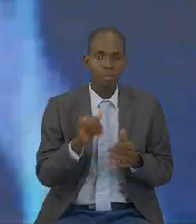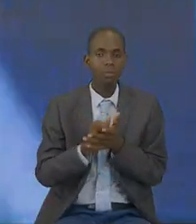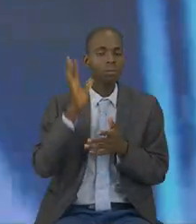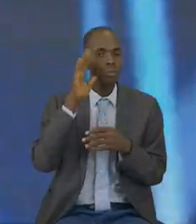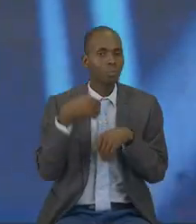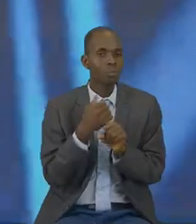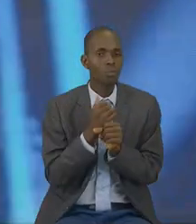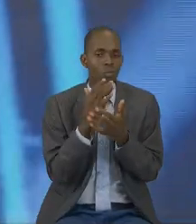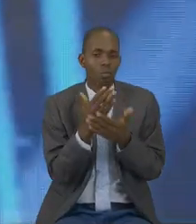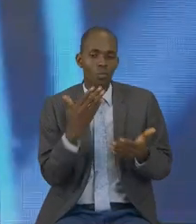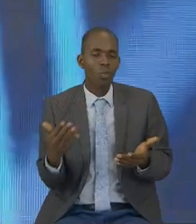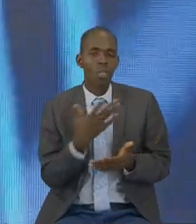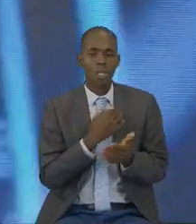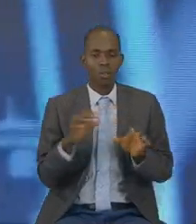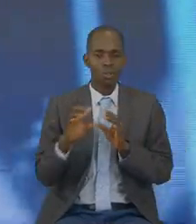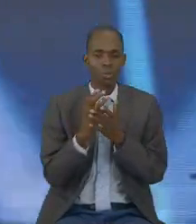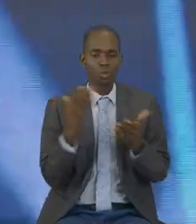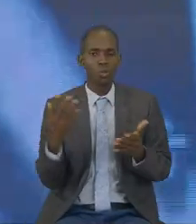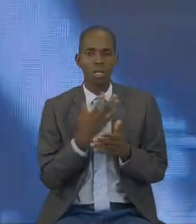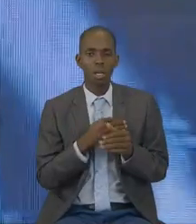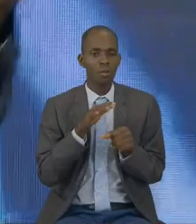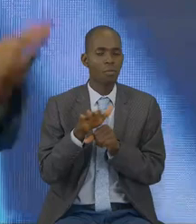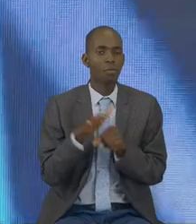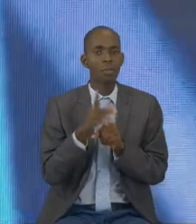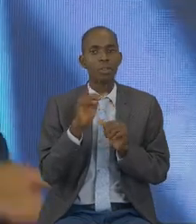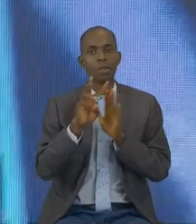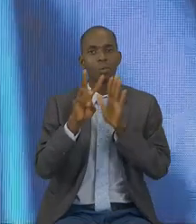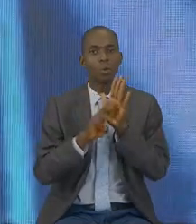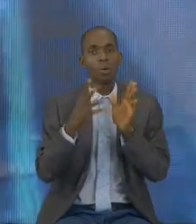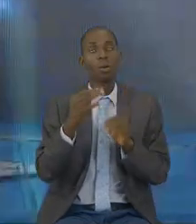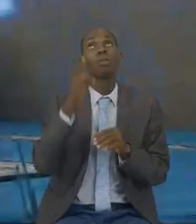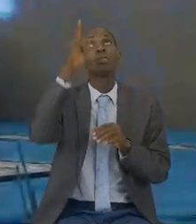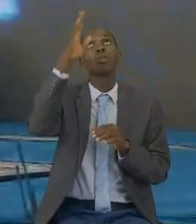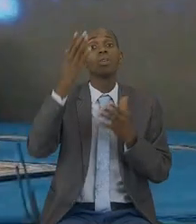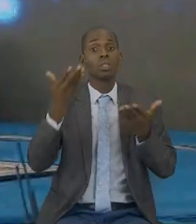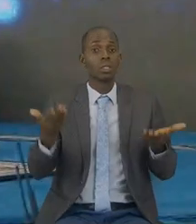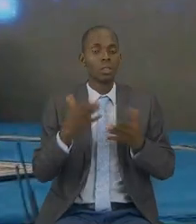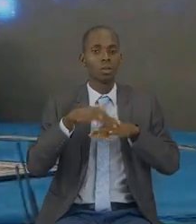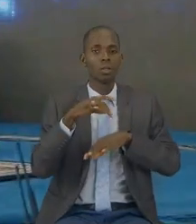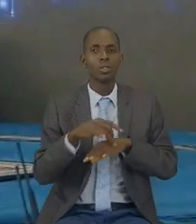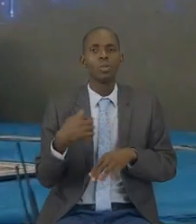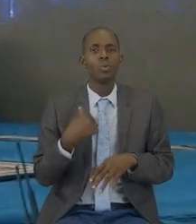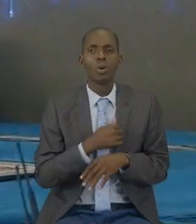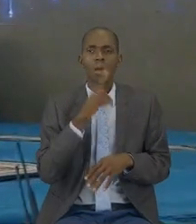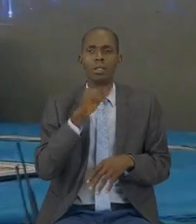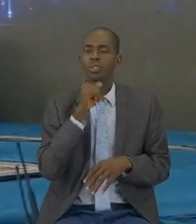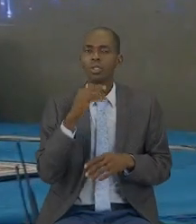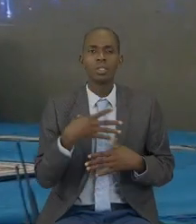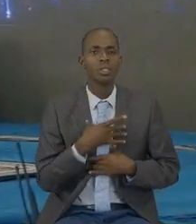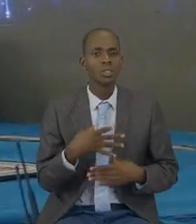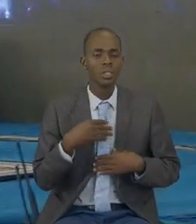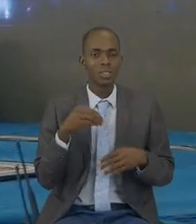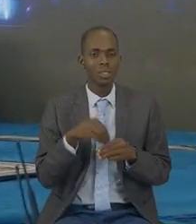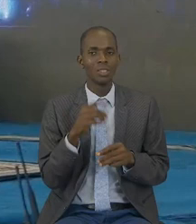something and do something and fulfill the will of God here on earth. We're not interested in just